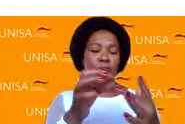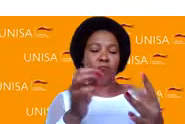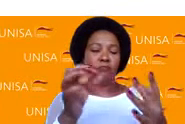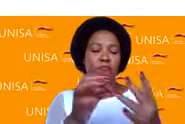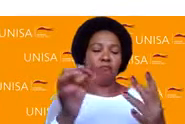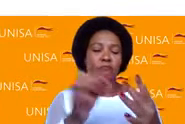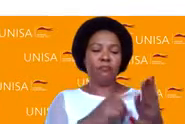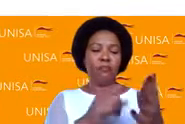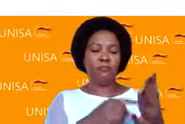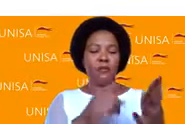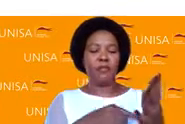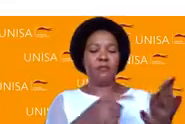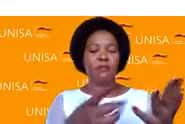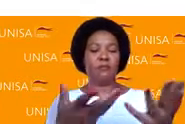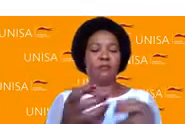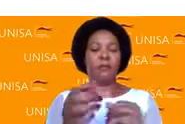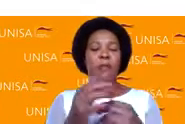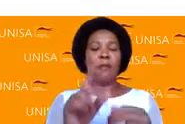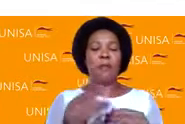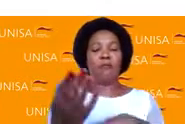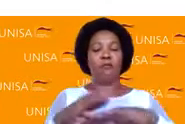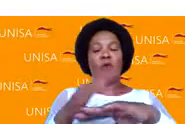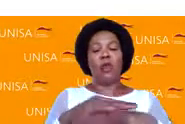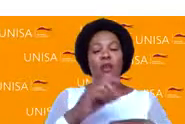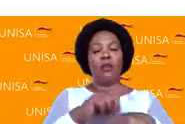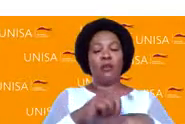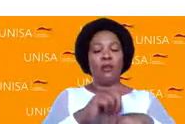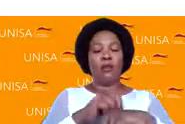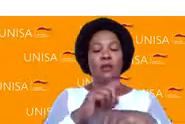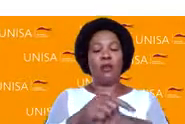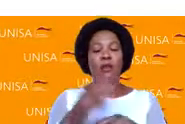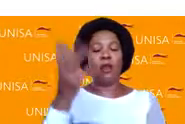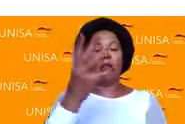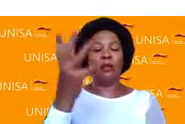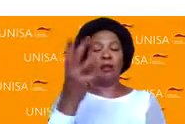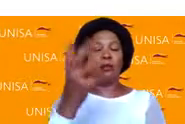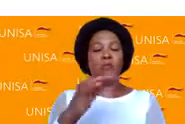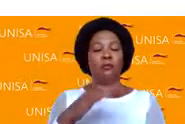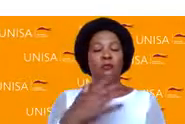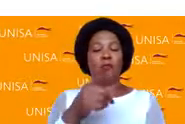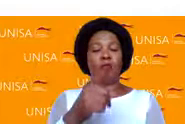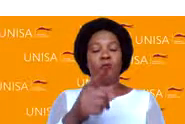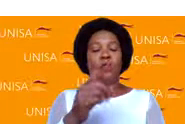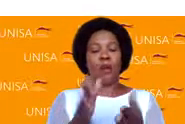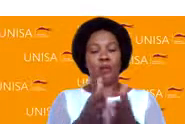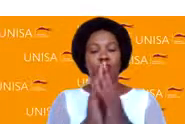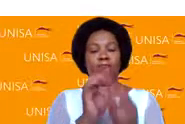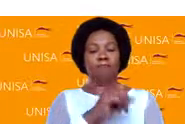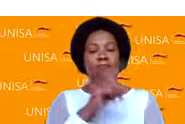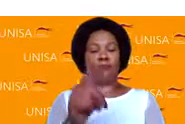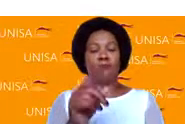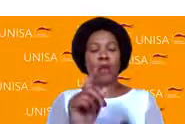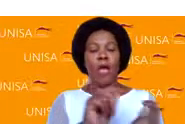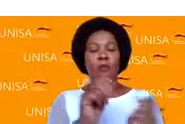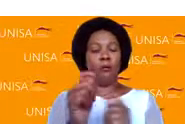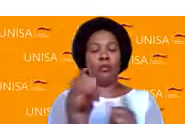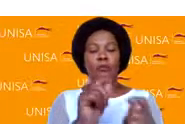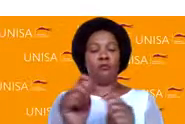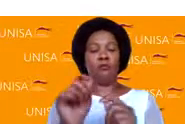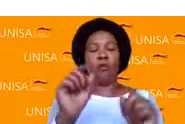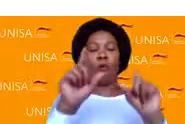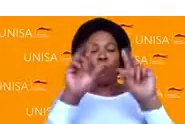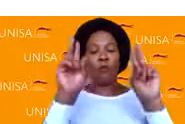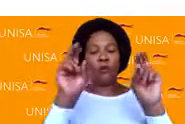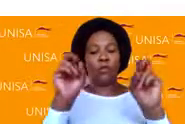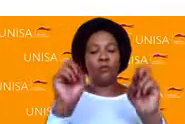text. So a lot of times lecturers might require you to upload content as well.